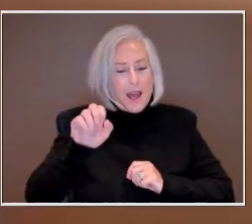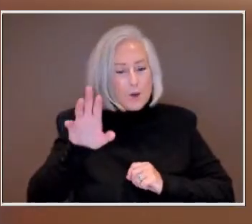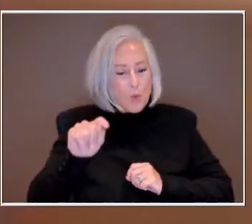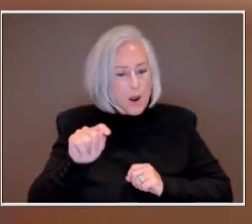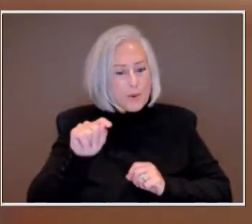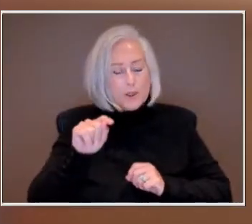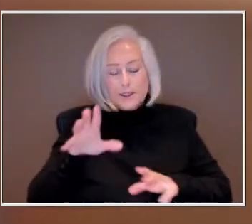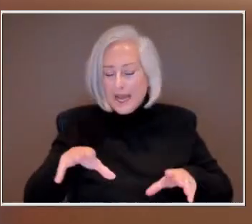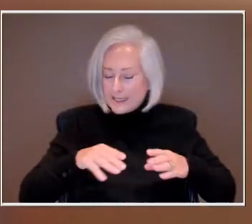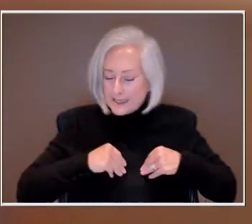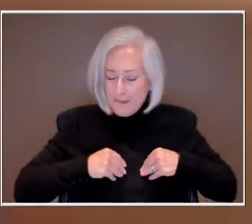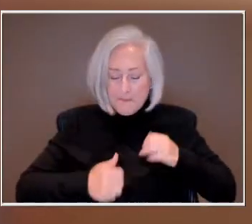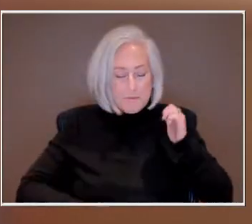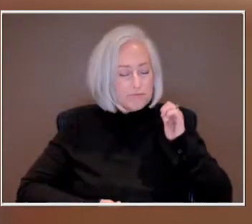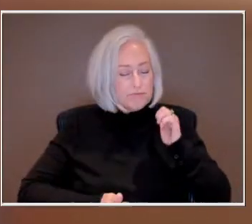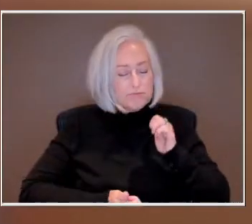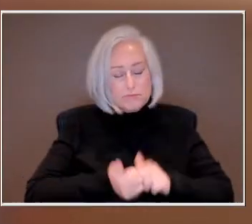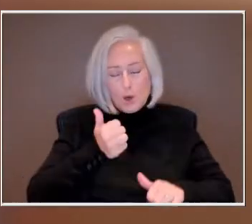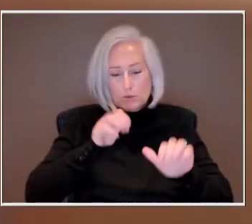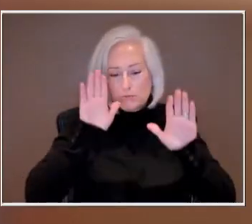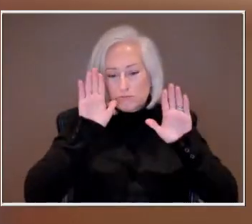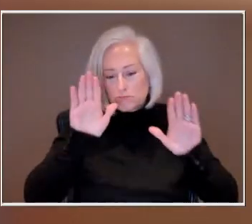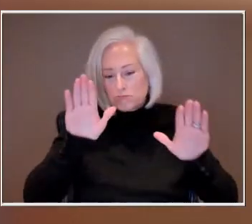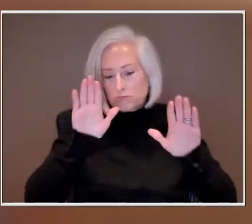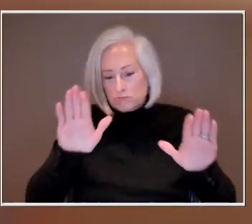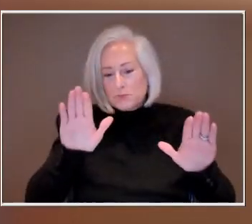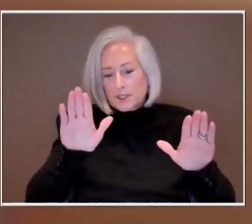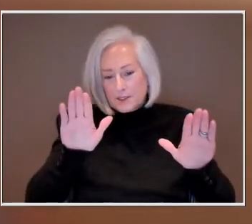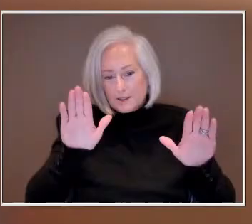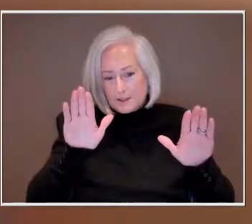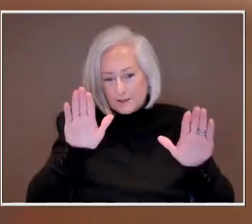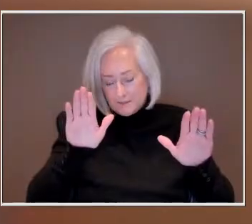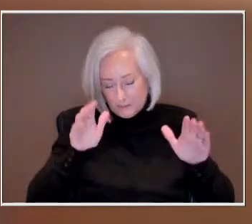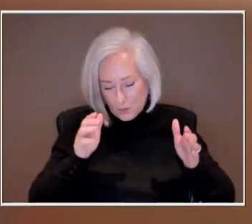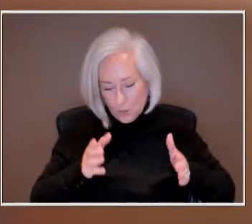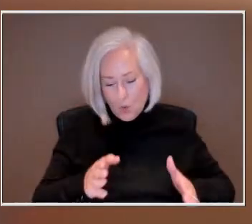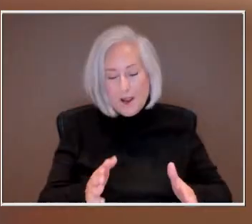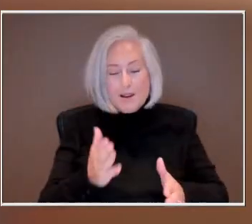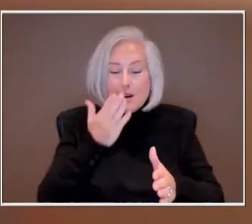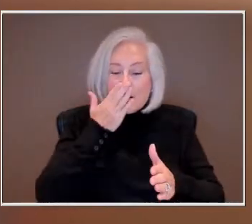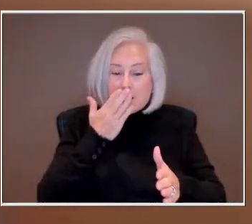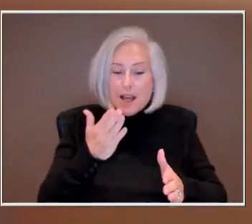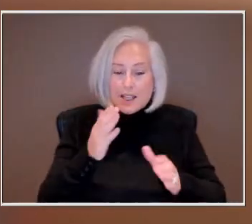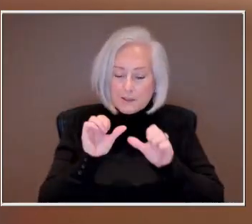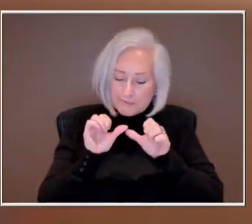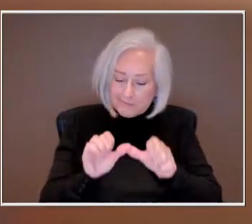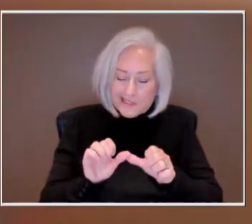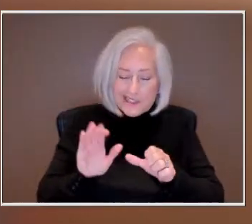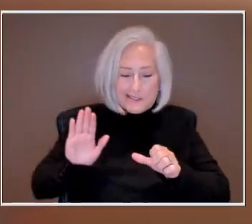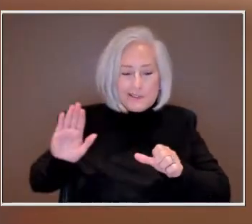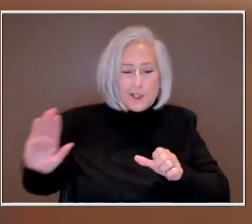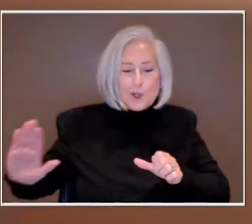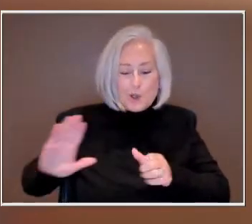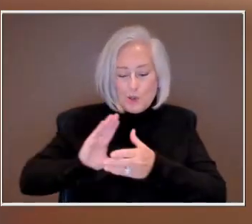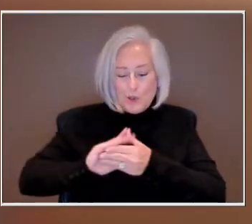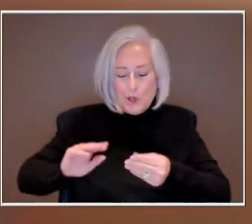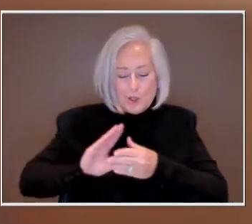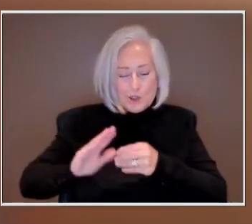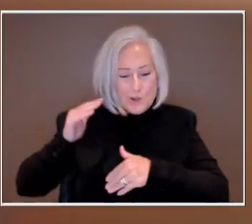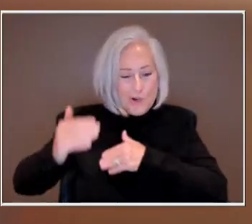can imagine. And so I thank him for, you know, carrying on the legacy of the donor,